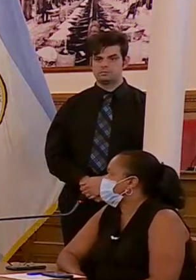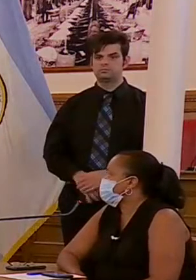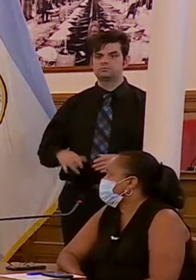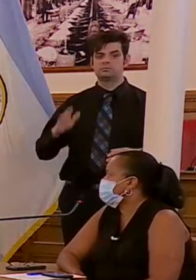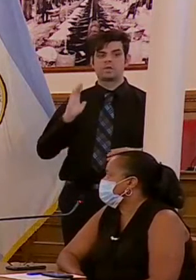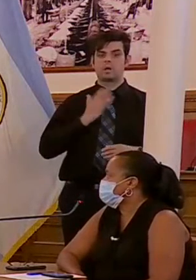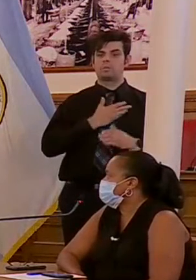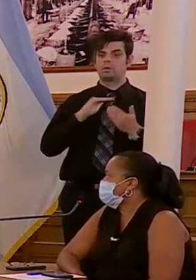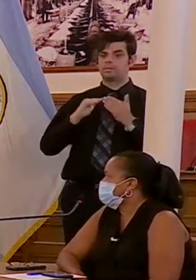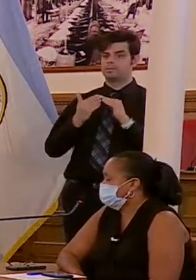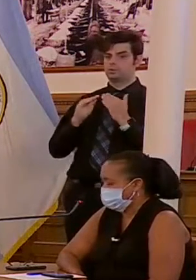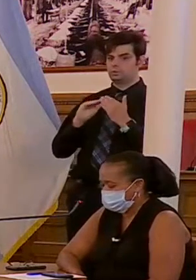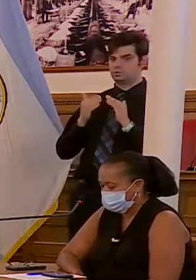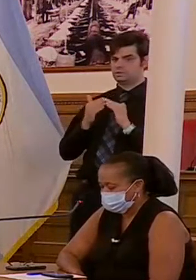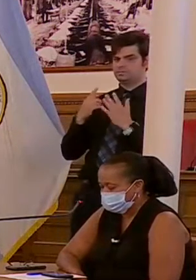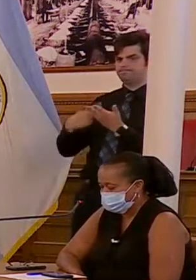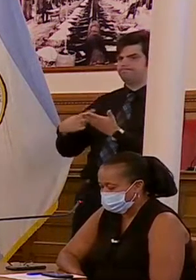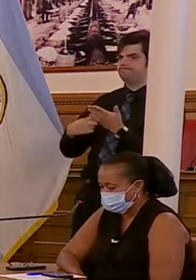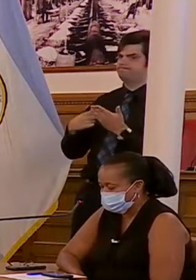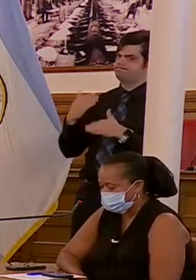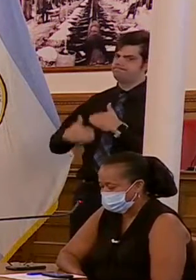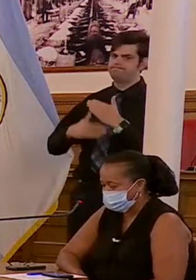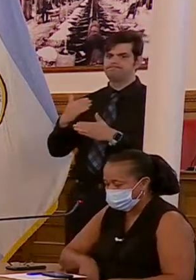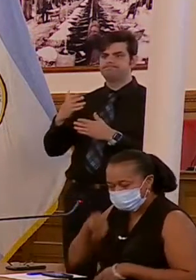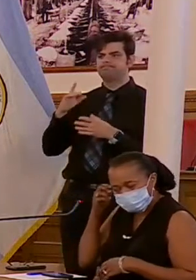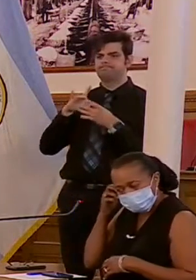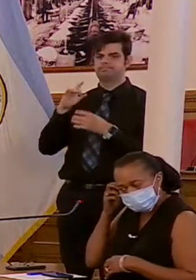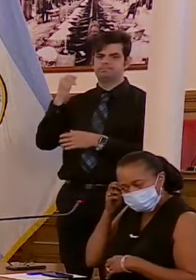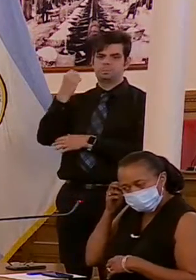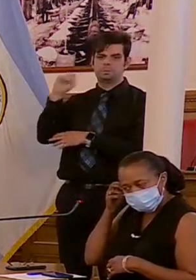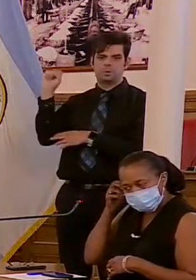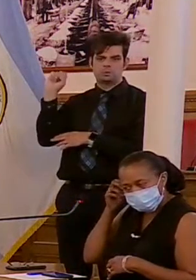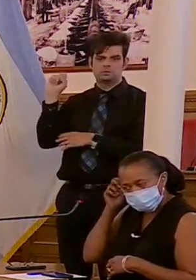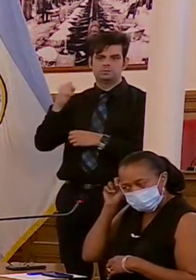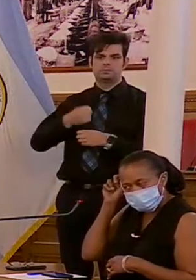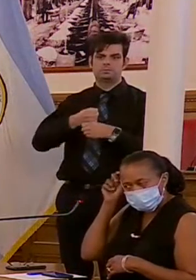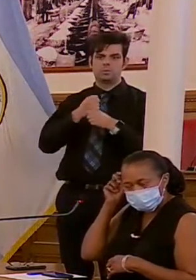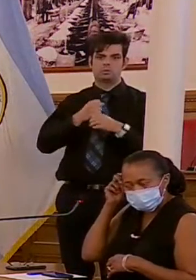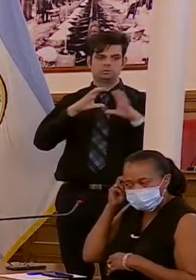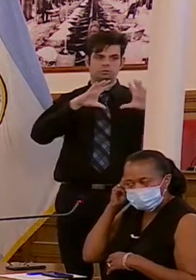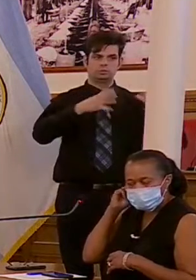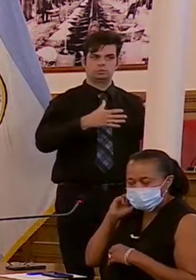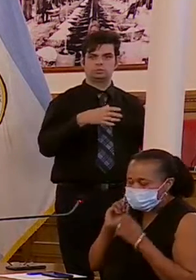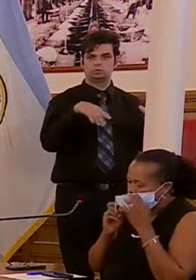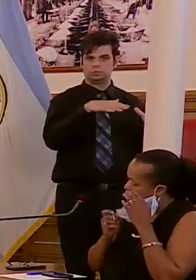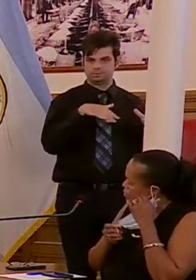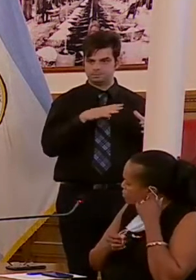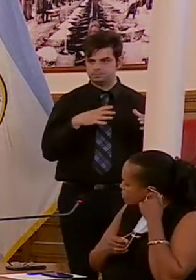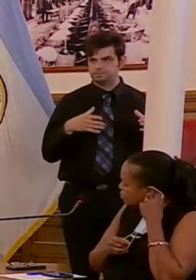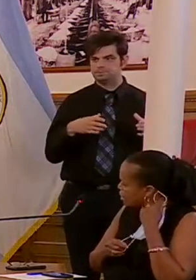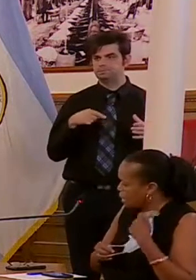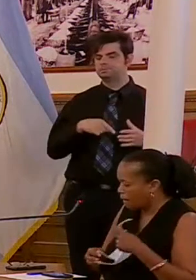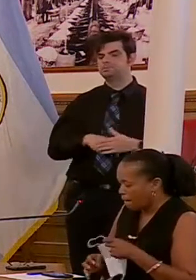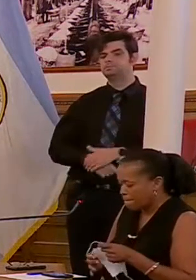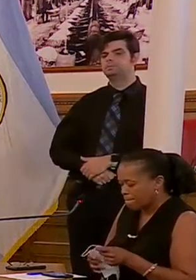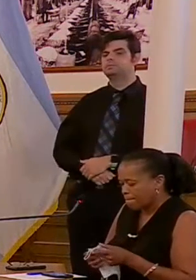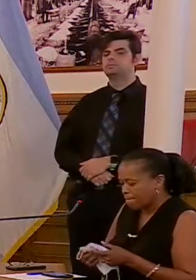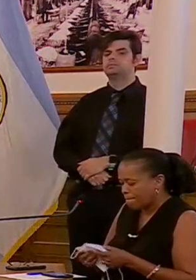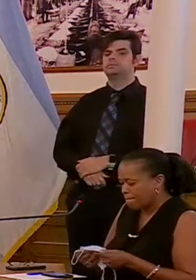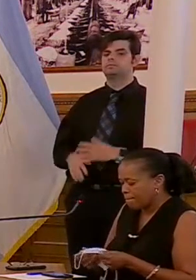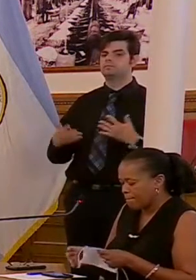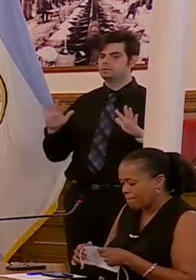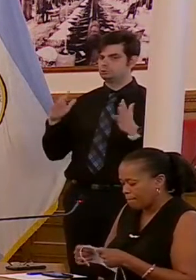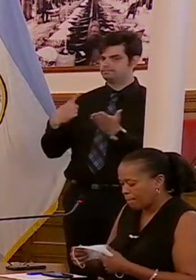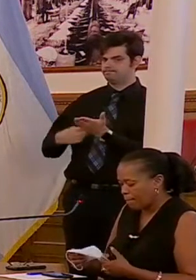community organizations, protest groups, individual protesters about the issue of police reform. I've said from